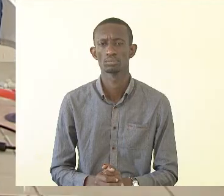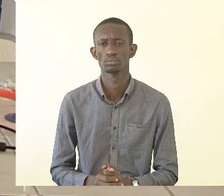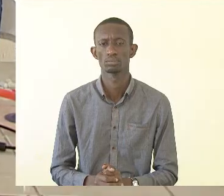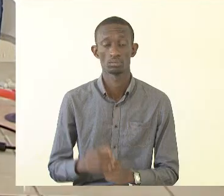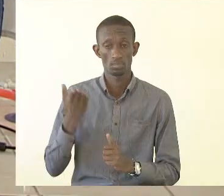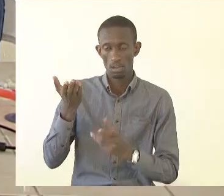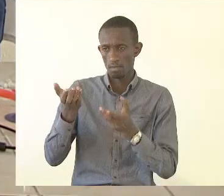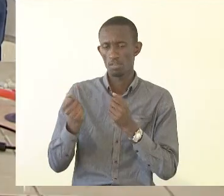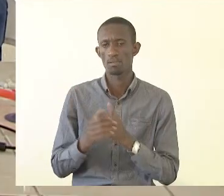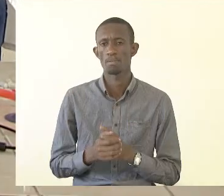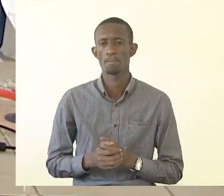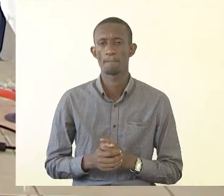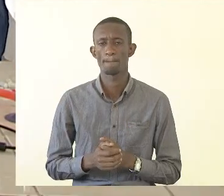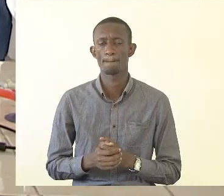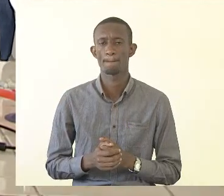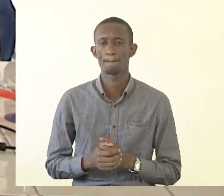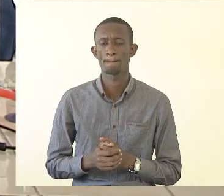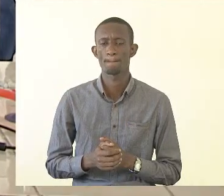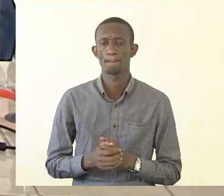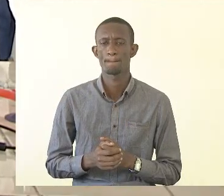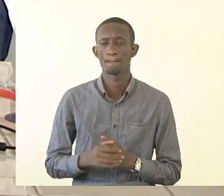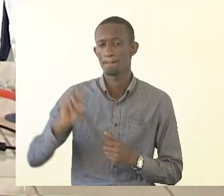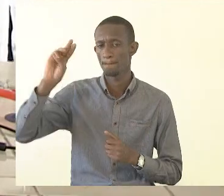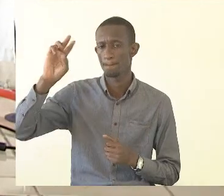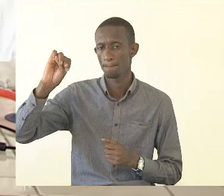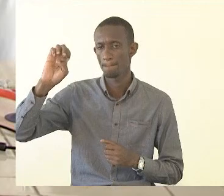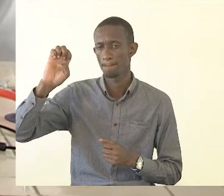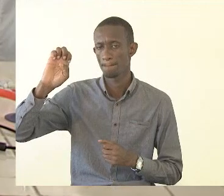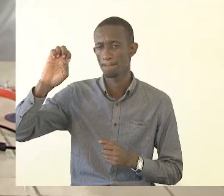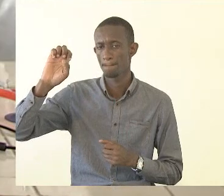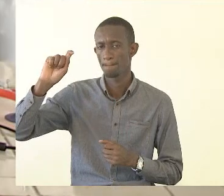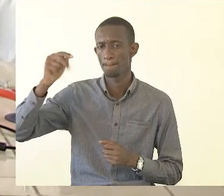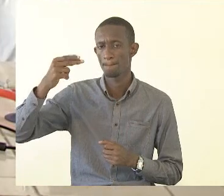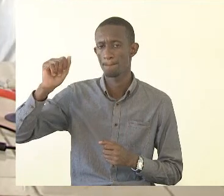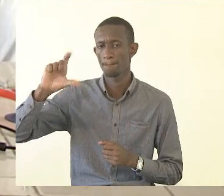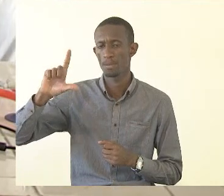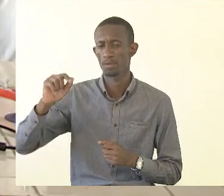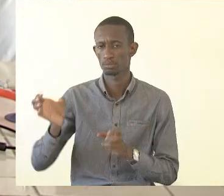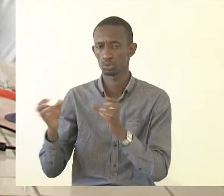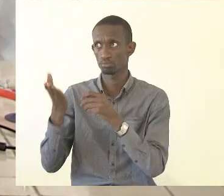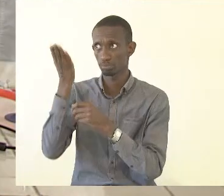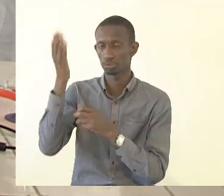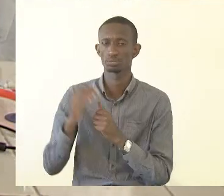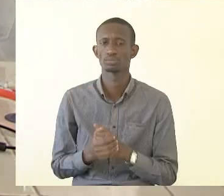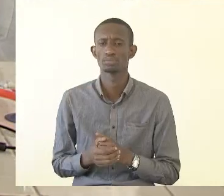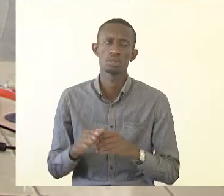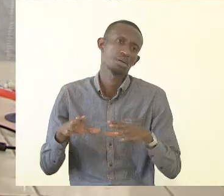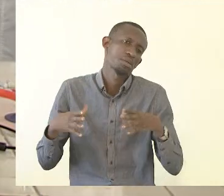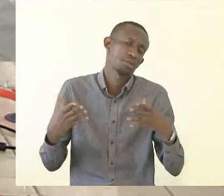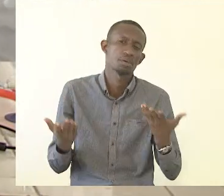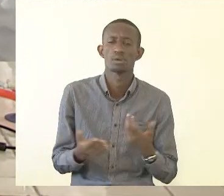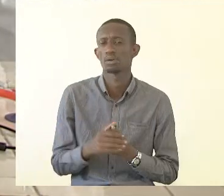methyl group here. So this is either chlorine will be substituted there, or